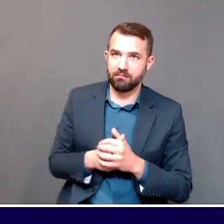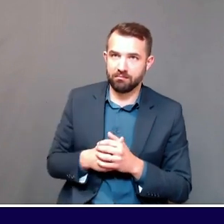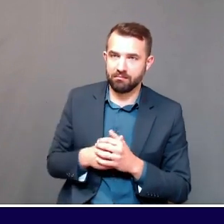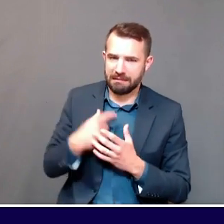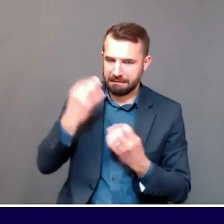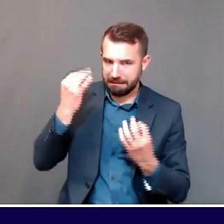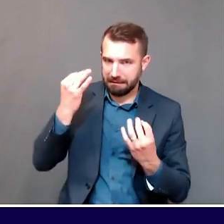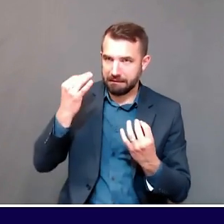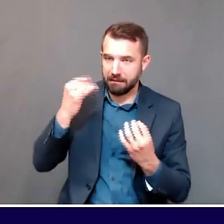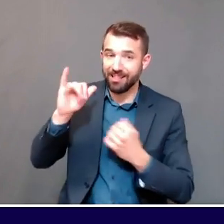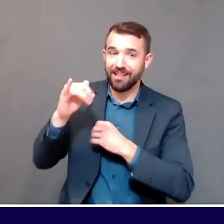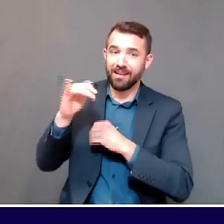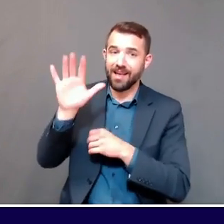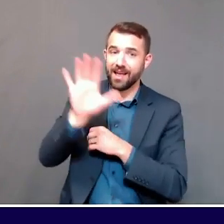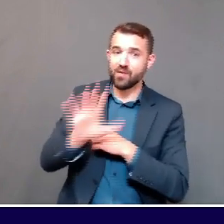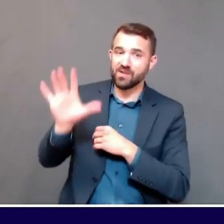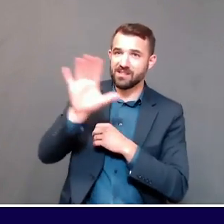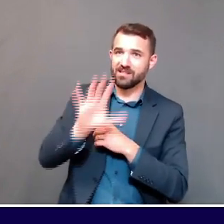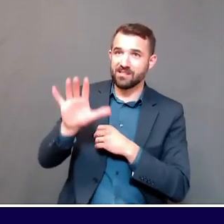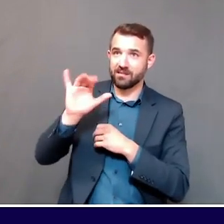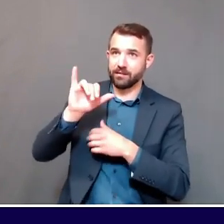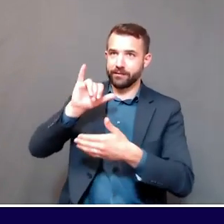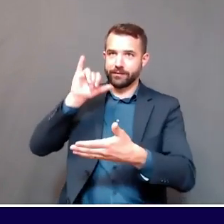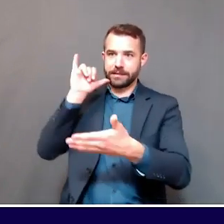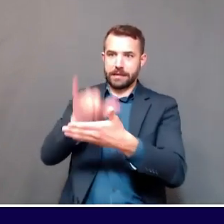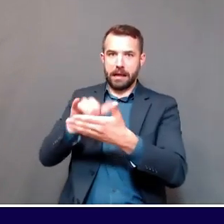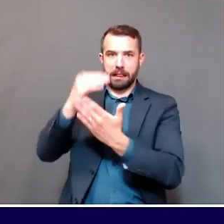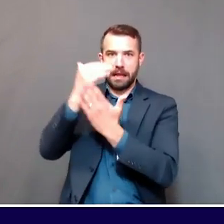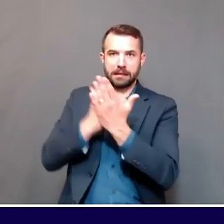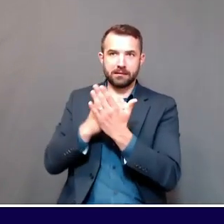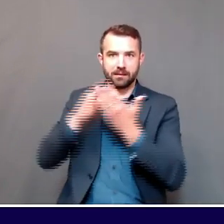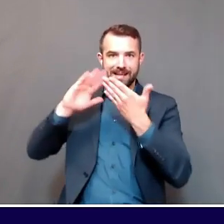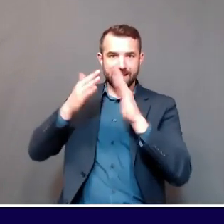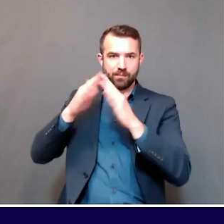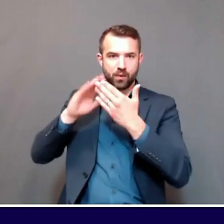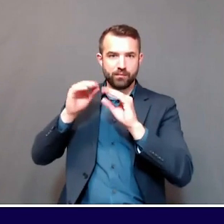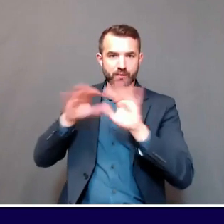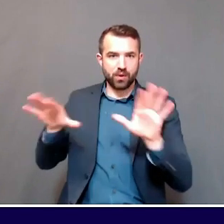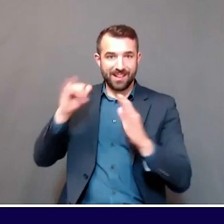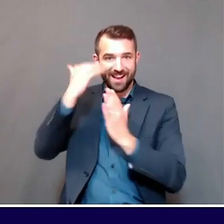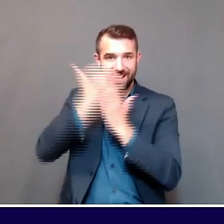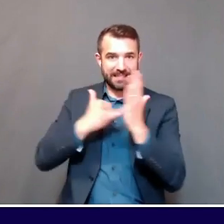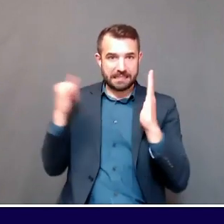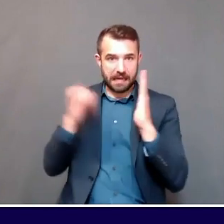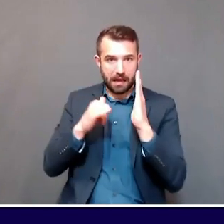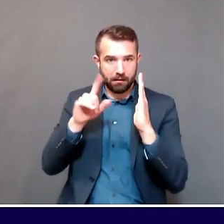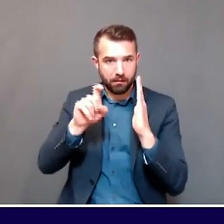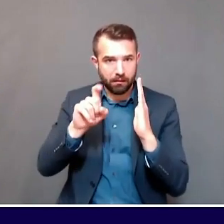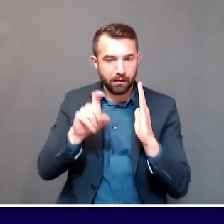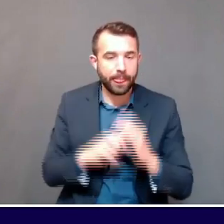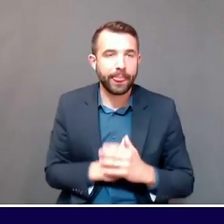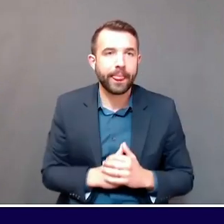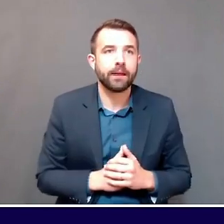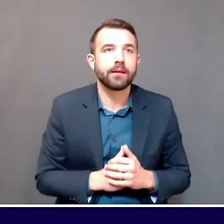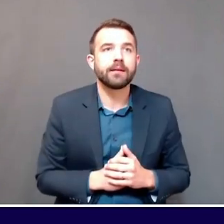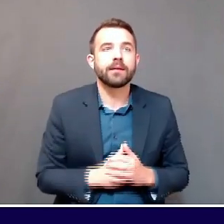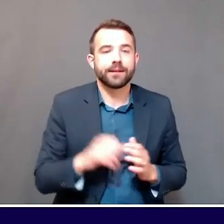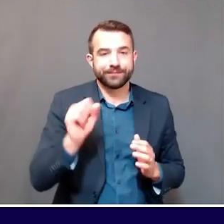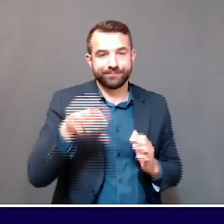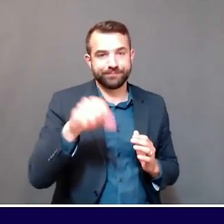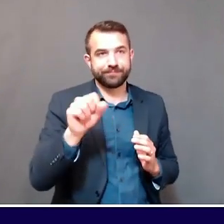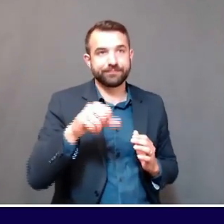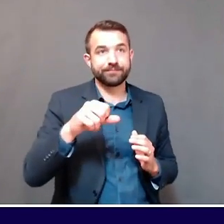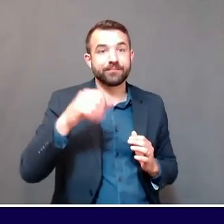county on the community transmission list. And that is because outbreaks do not occur on islands within